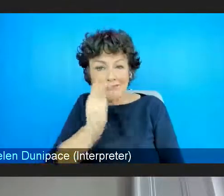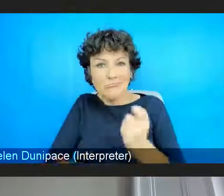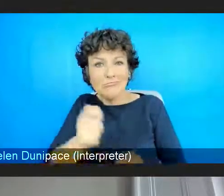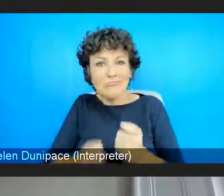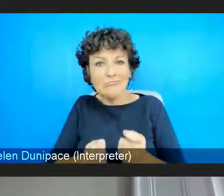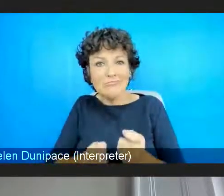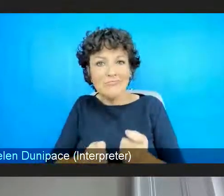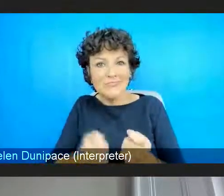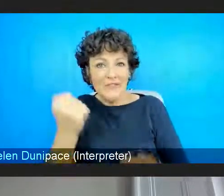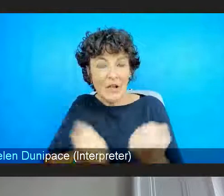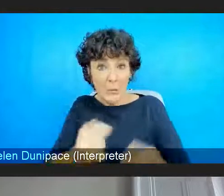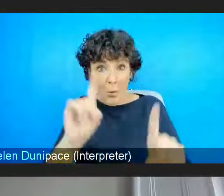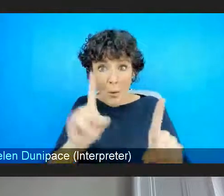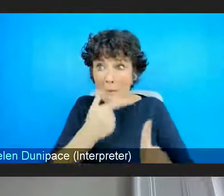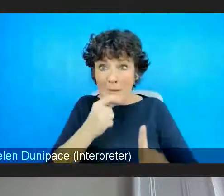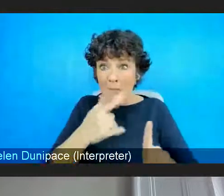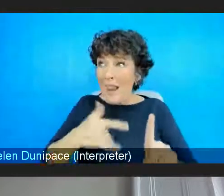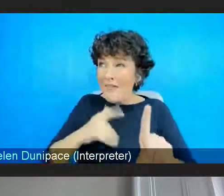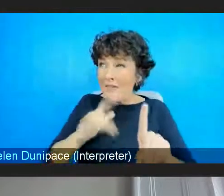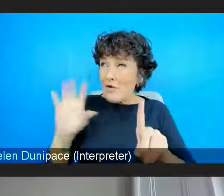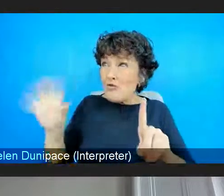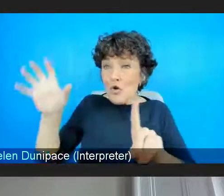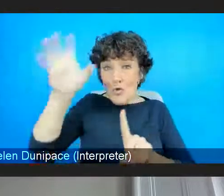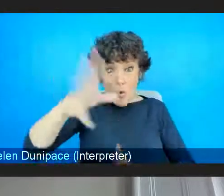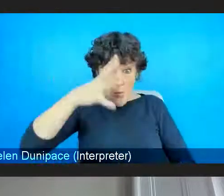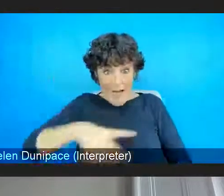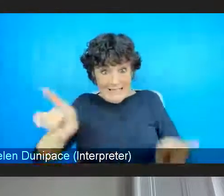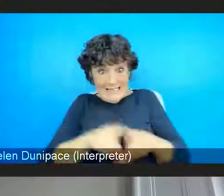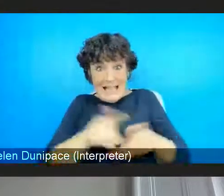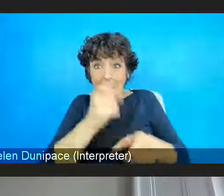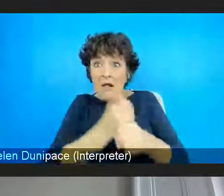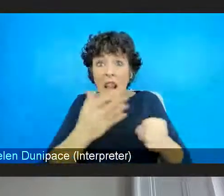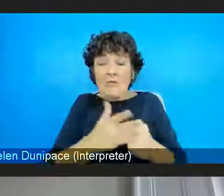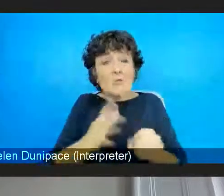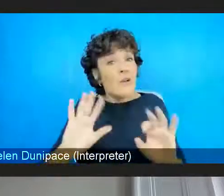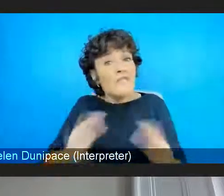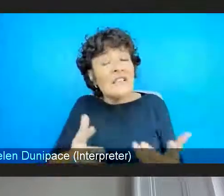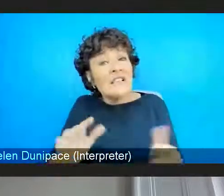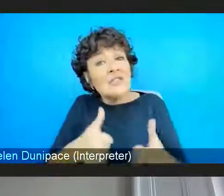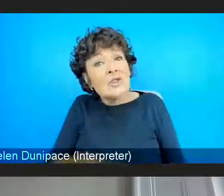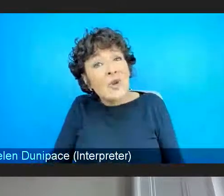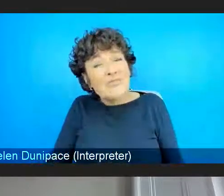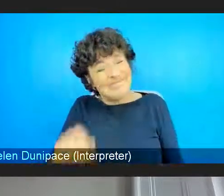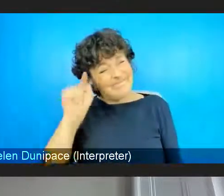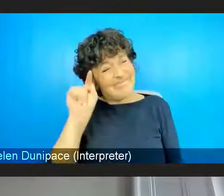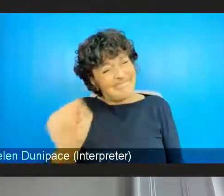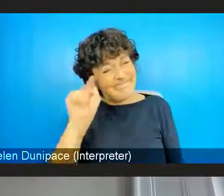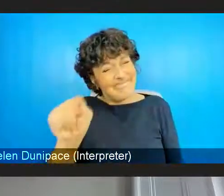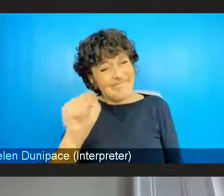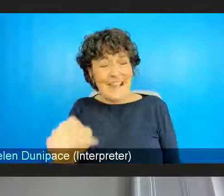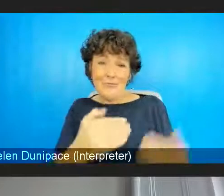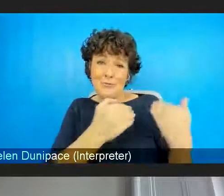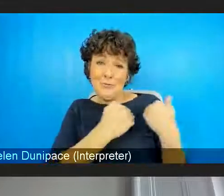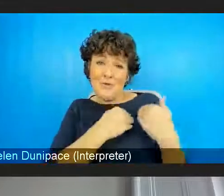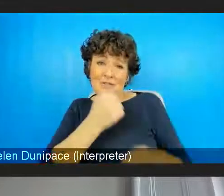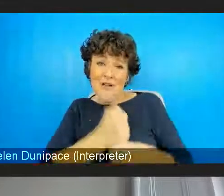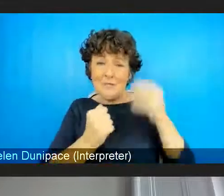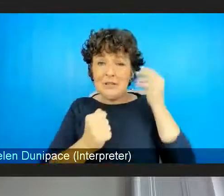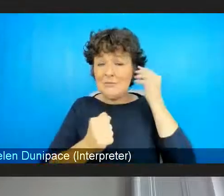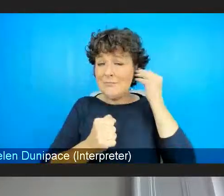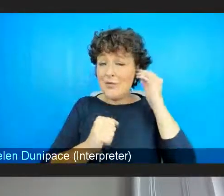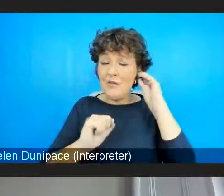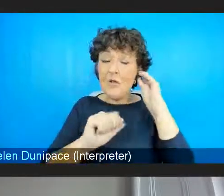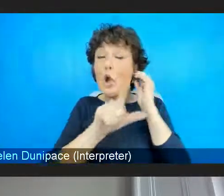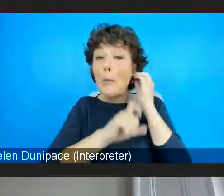far away, want to make those choices, but have no solutions available? And that is where the responsibility of government and the community